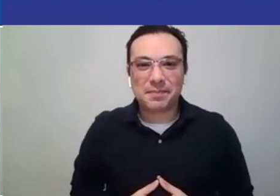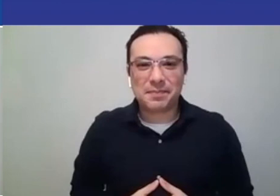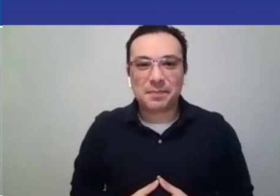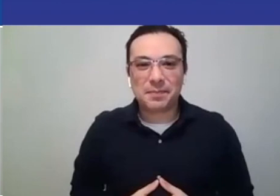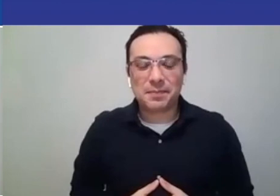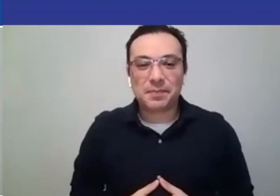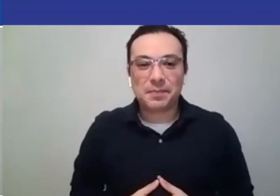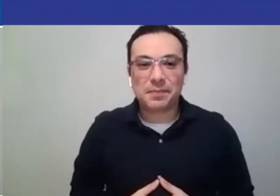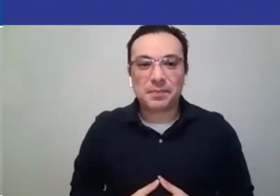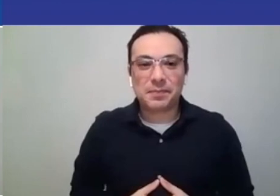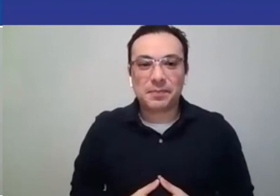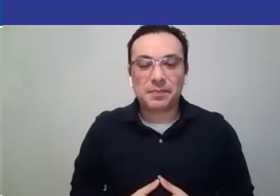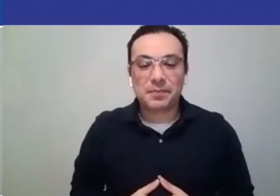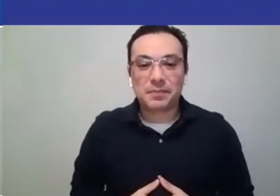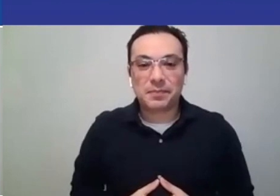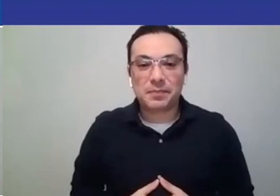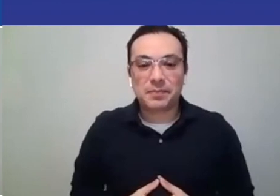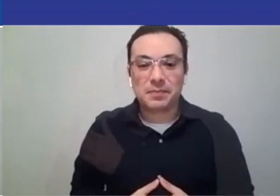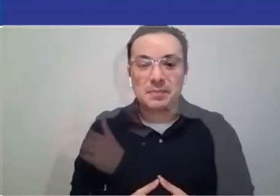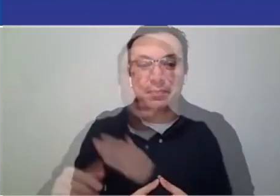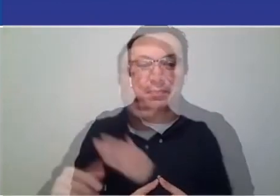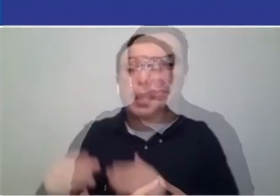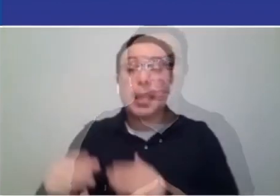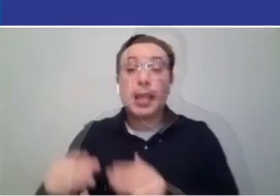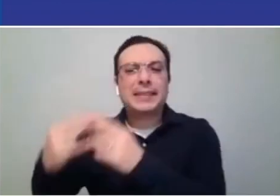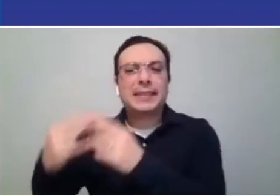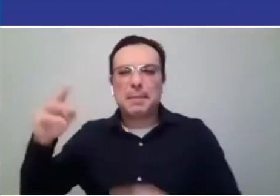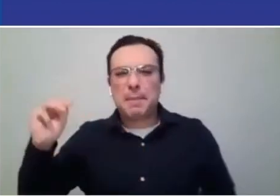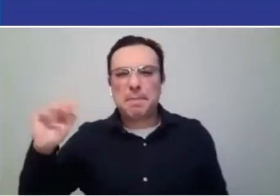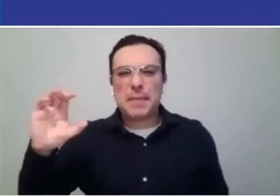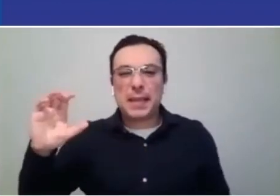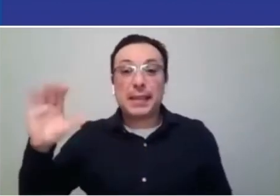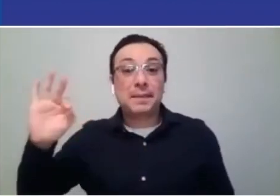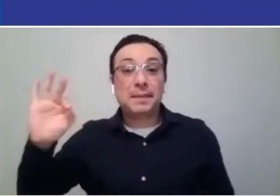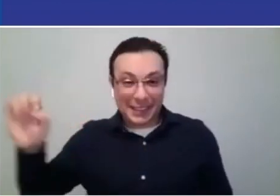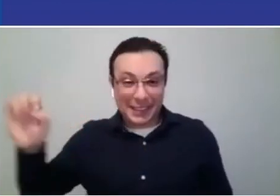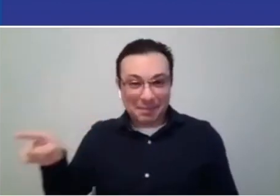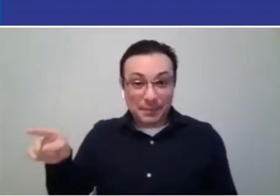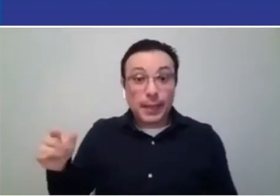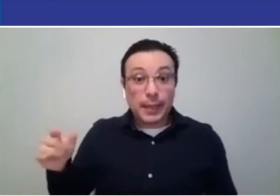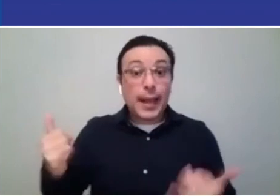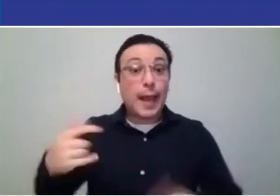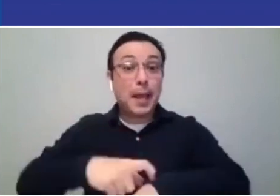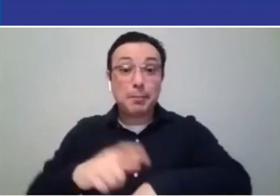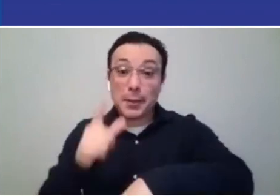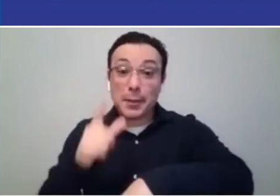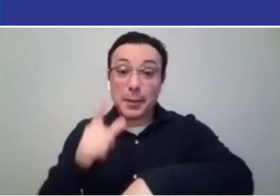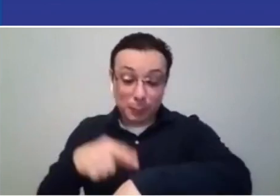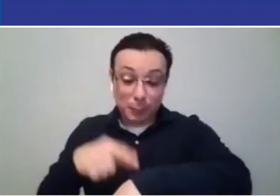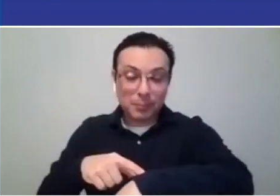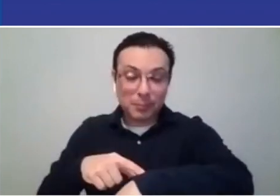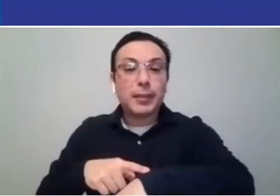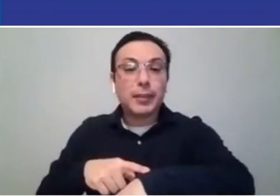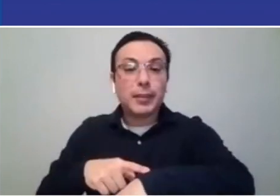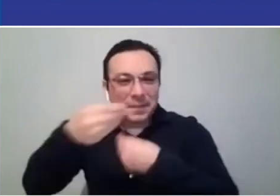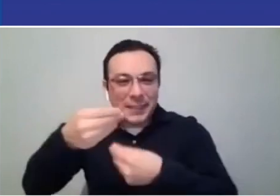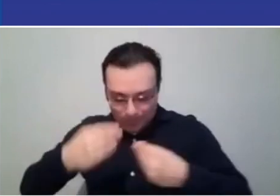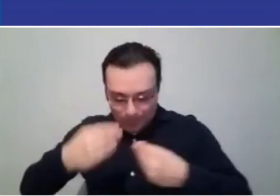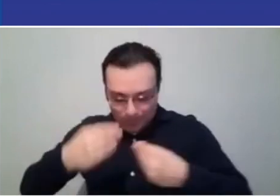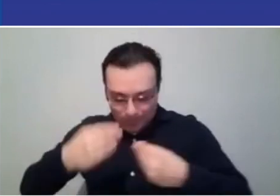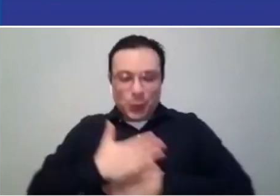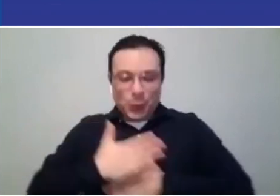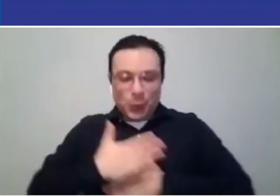McPhee. We're headed off to lunch, so please nourish your bodies and take care of yourself, and have a great one, everyone.